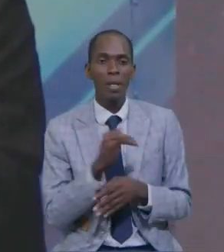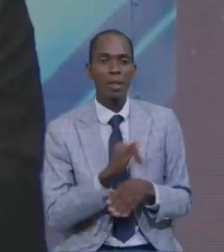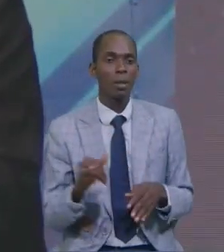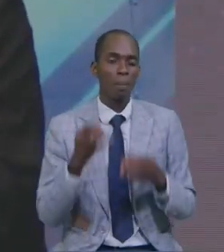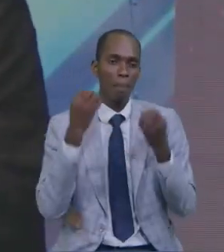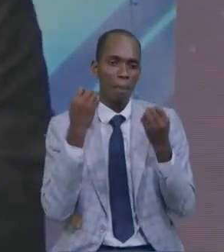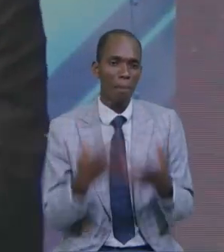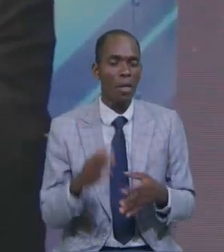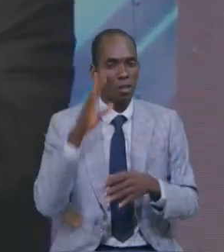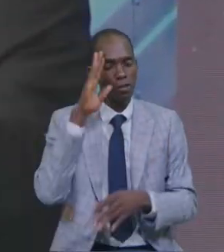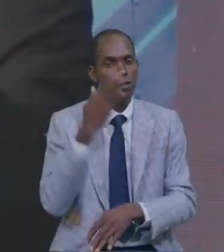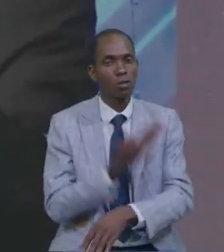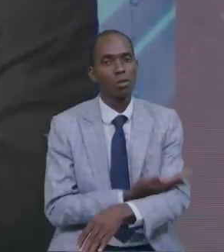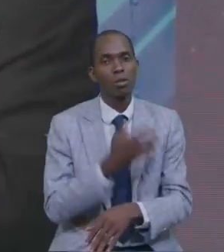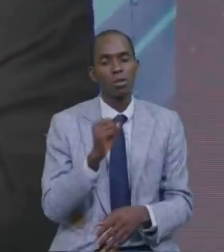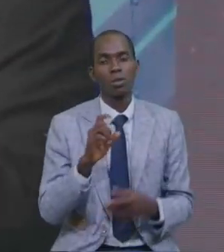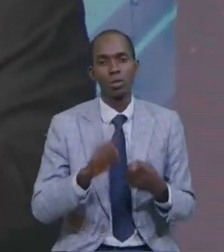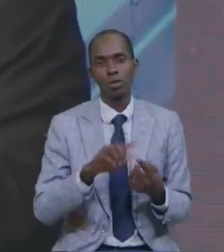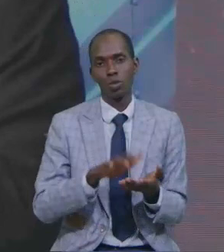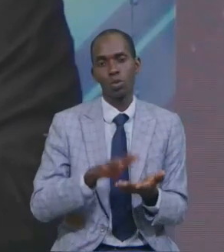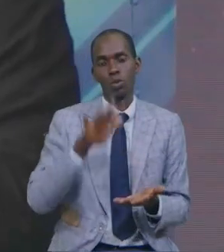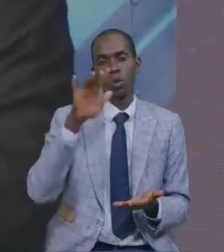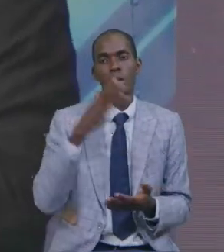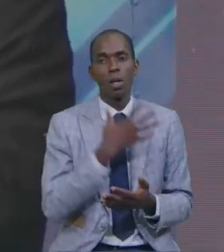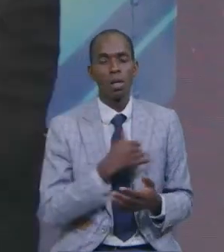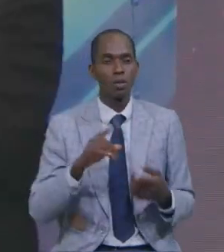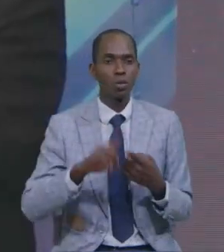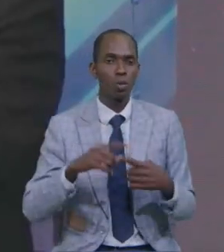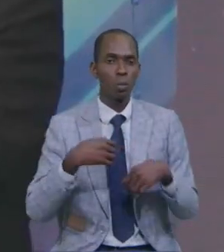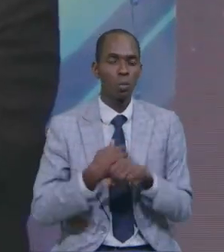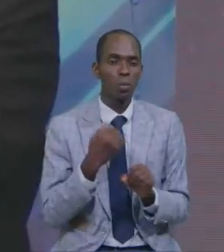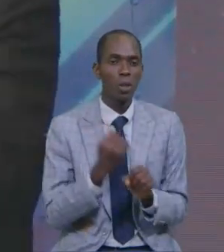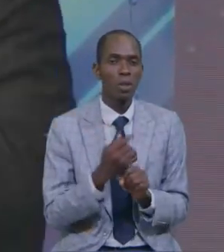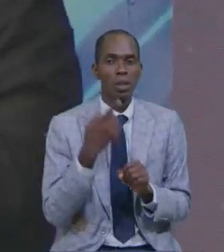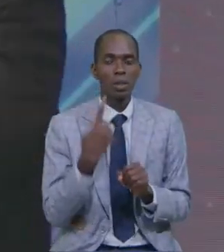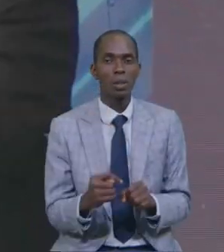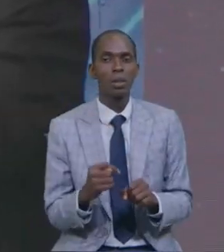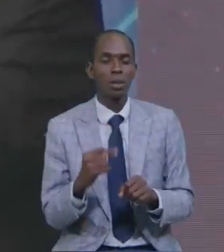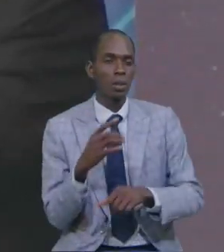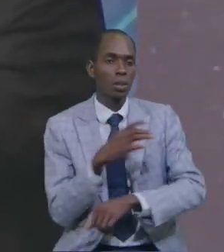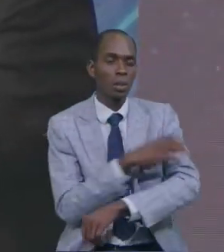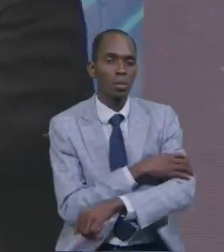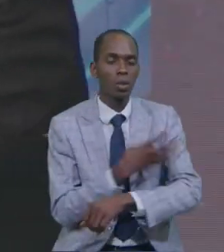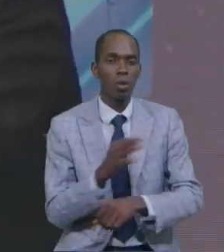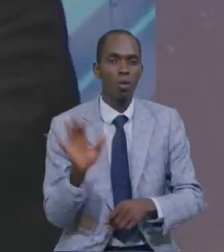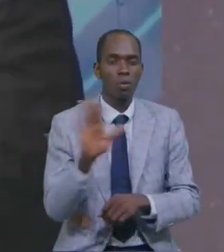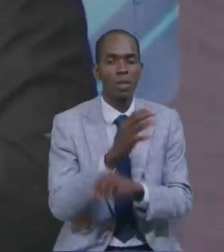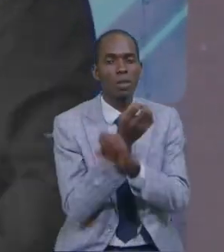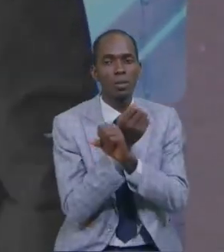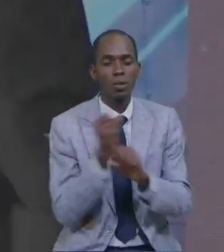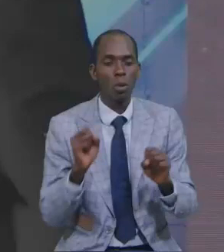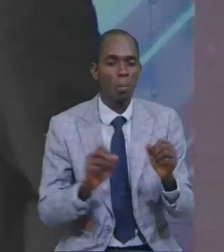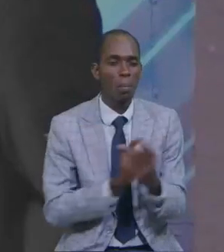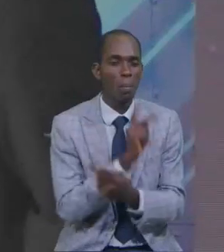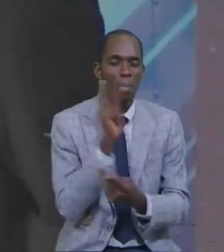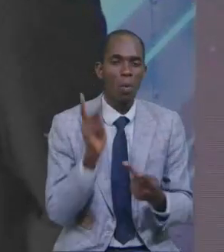their salvation perfect through sufferings. Then in verse 11, look at the identification here.